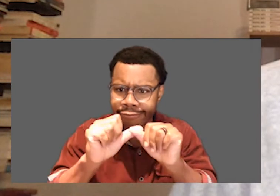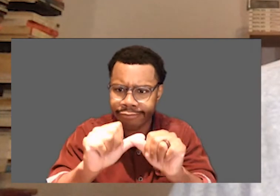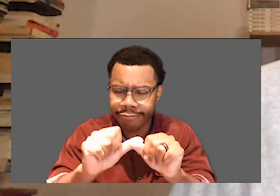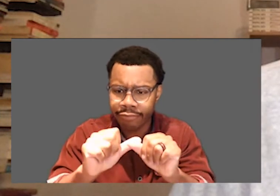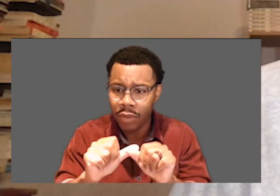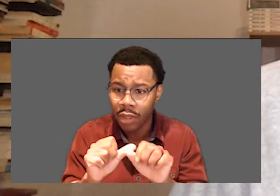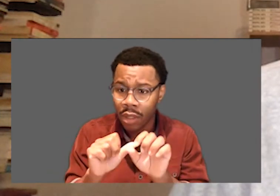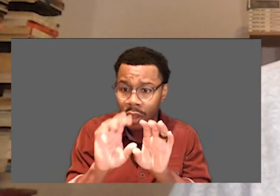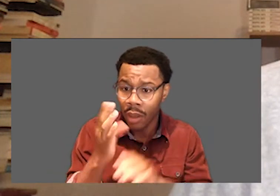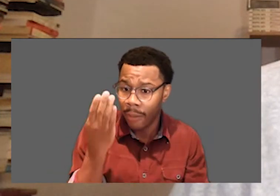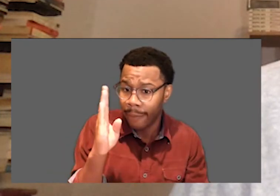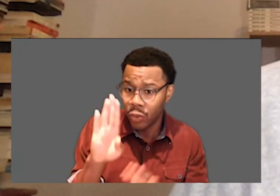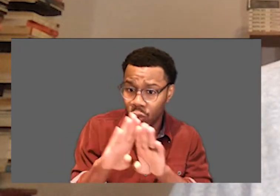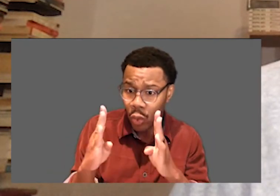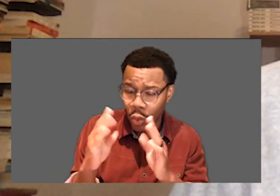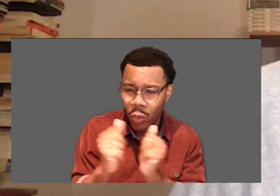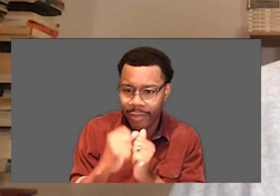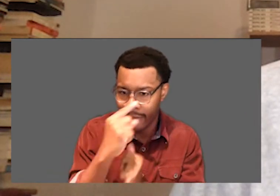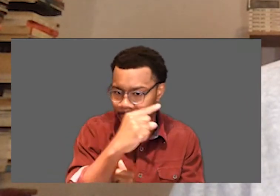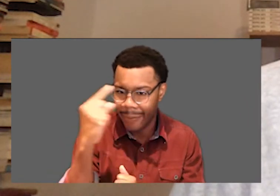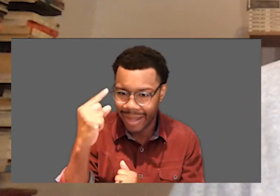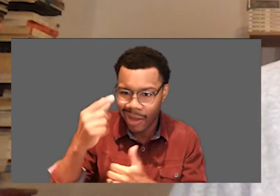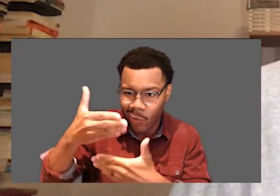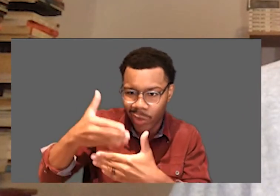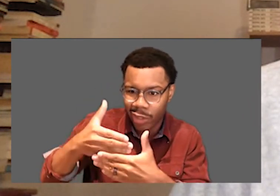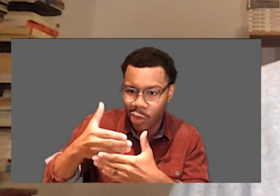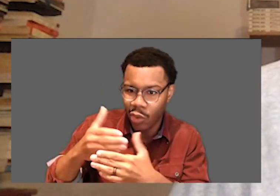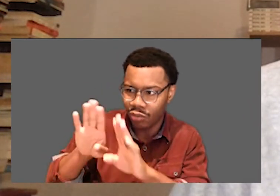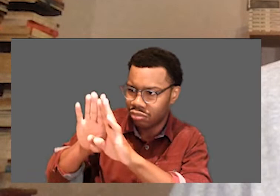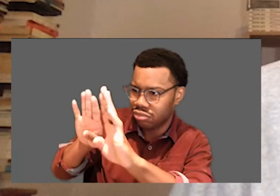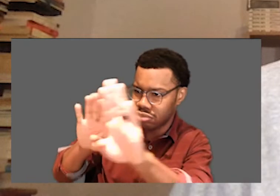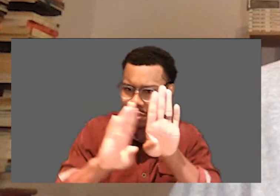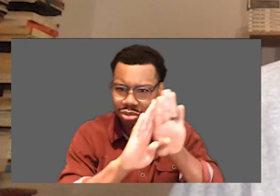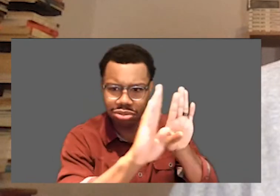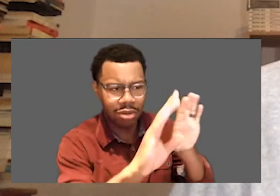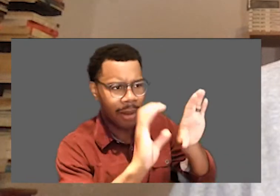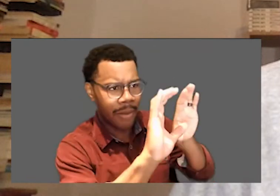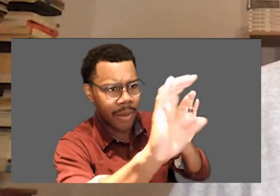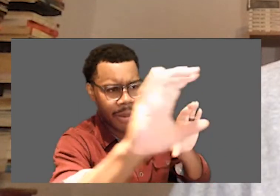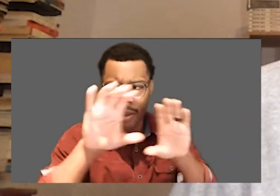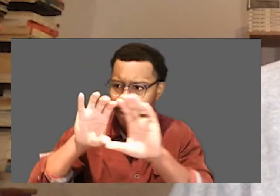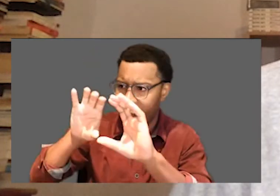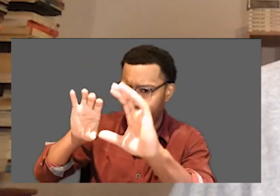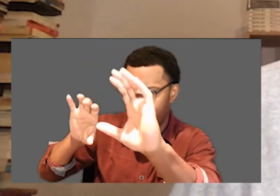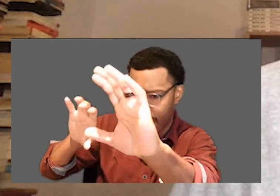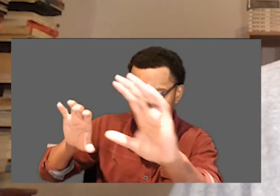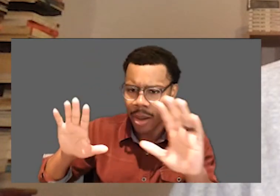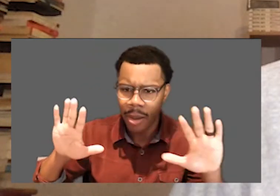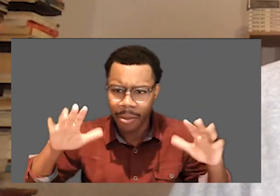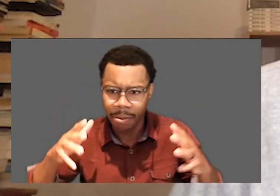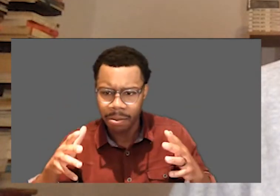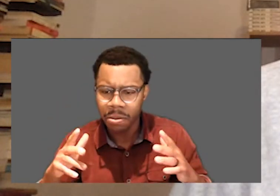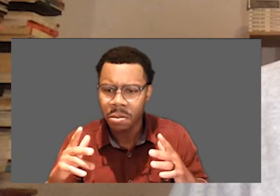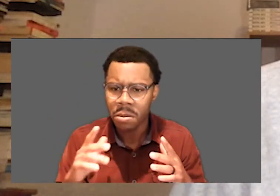Blue doors with black windows lined both walls, stacked onto tiers and facing in as if gathered in some calculation